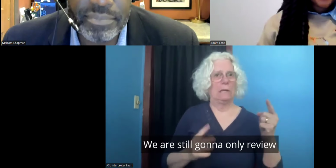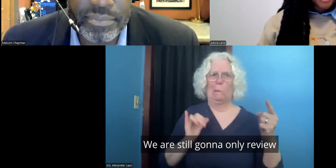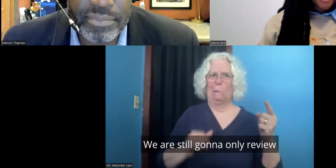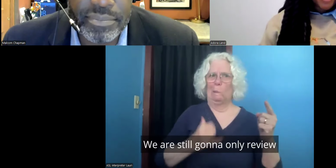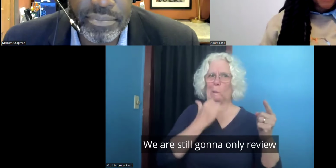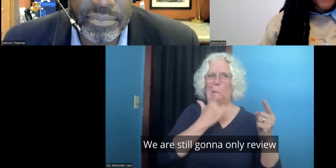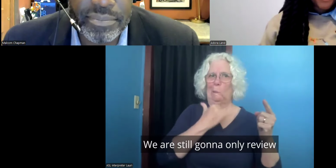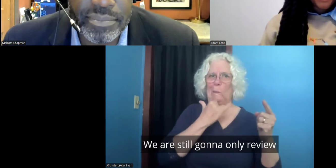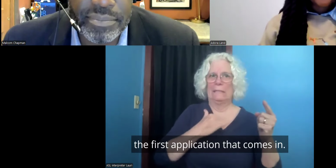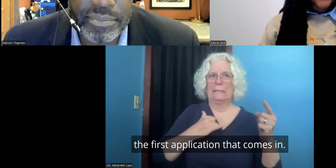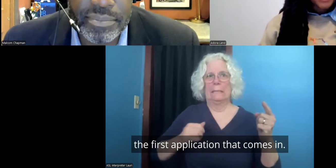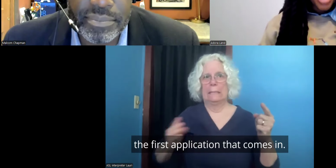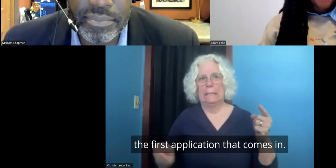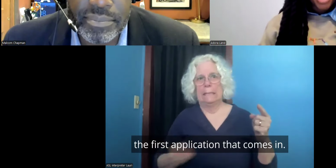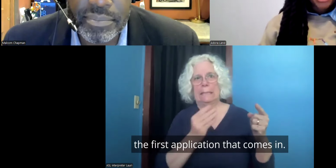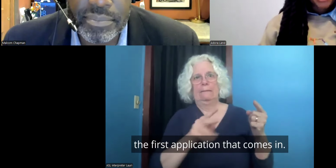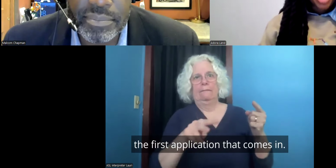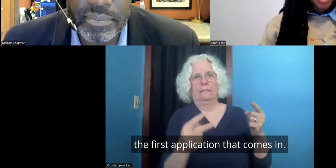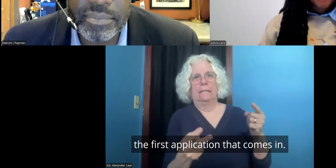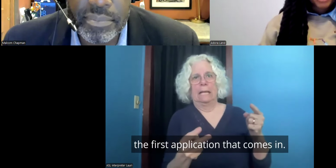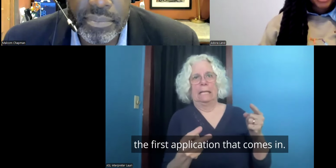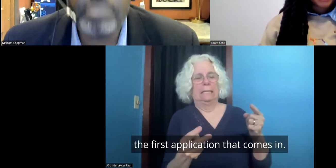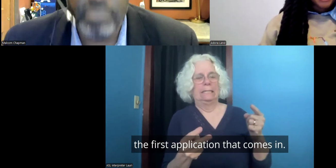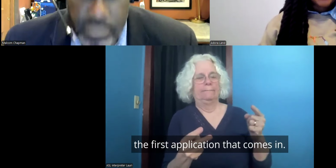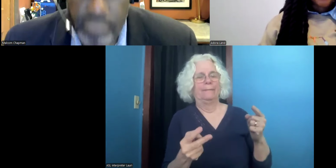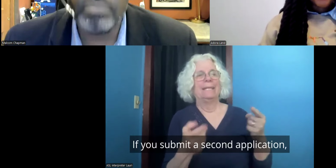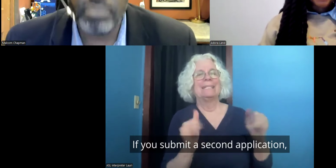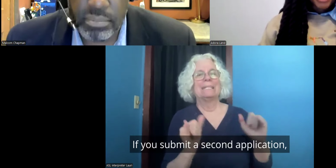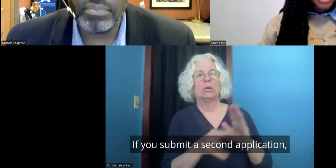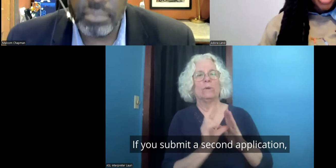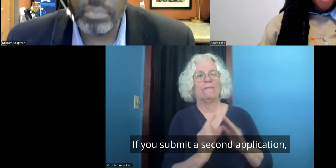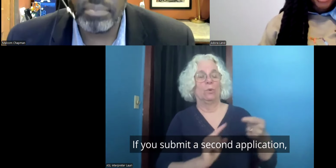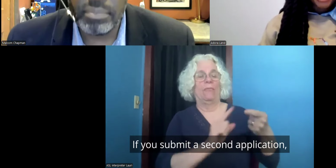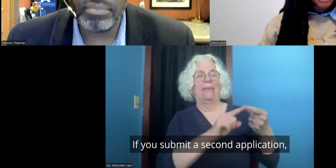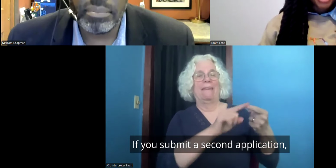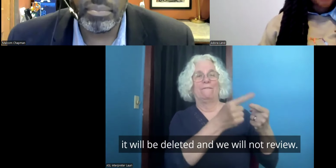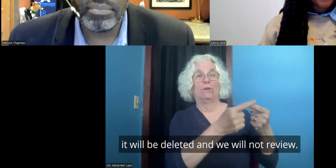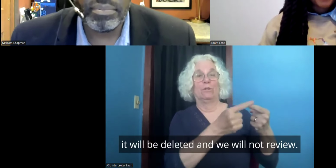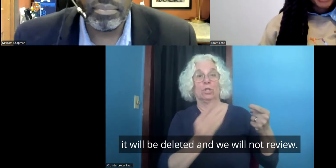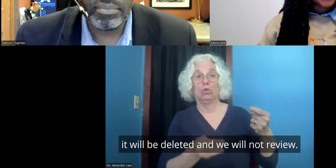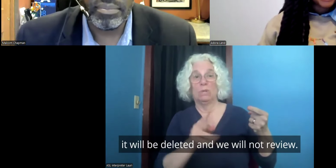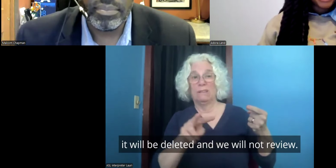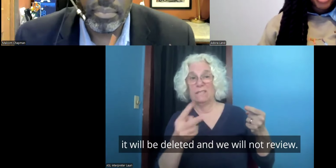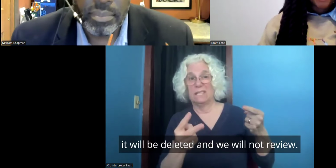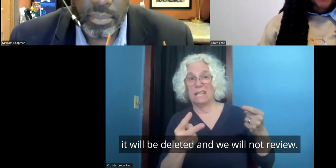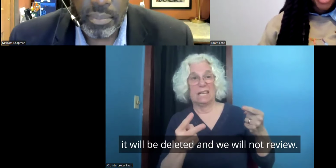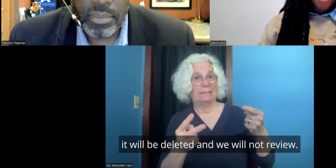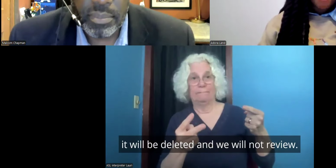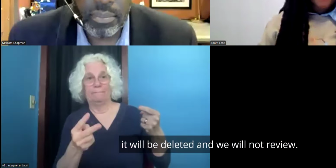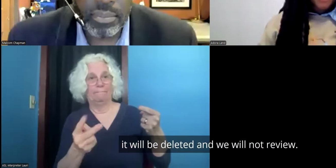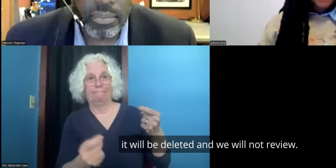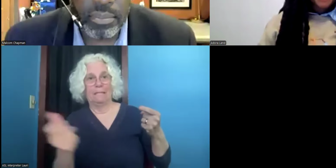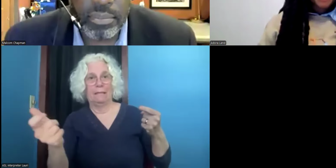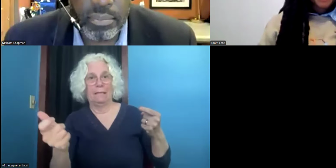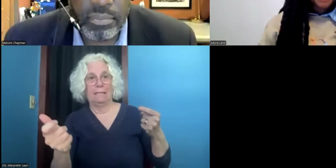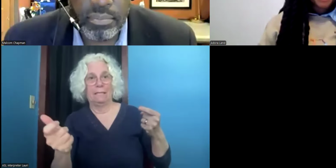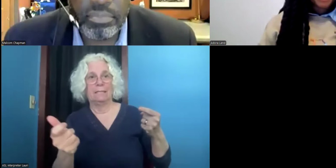are still going to only review the first application that comes in. If you submit a second application, it will be deleted and we will not